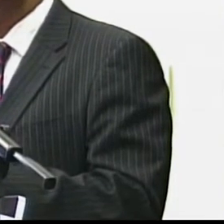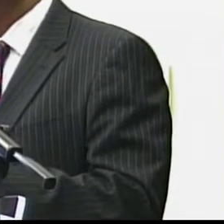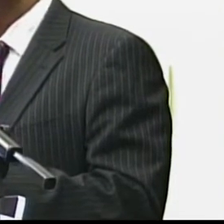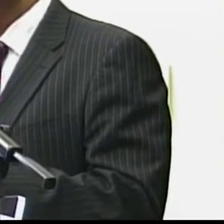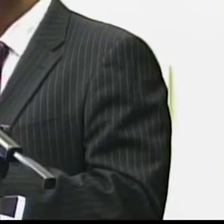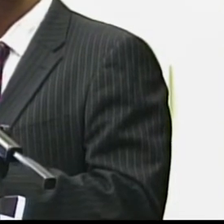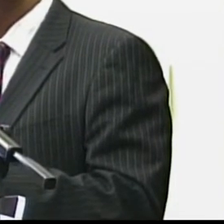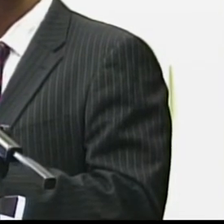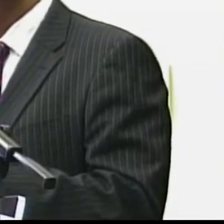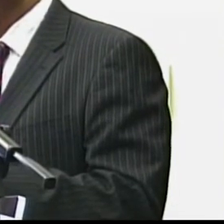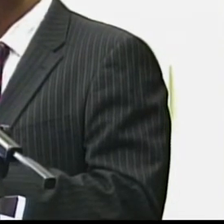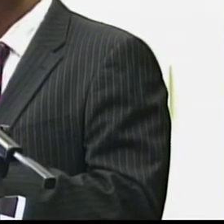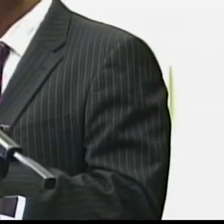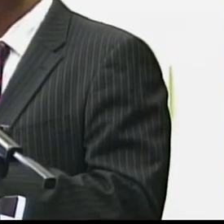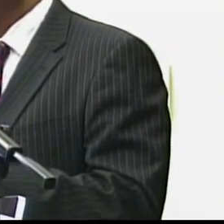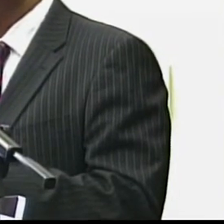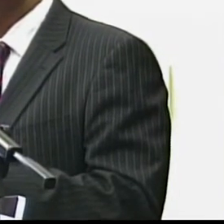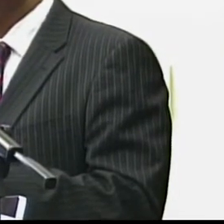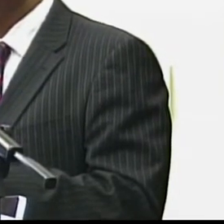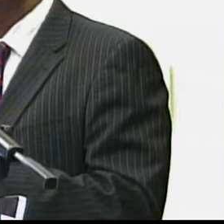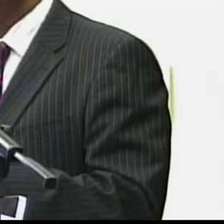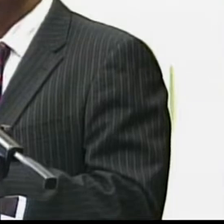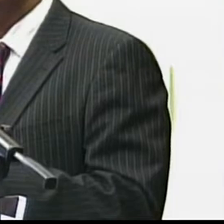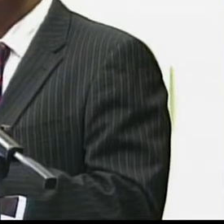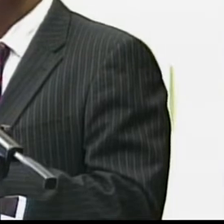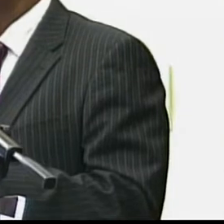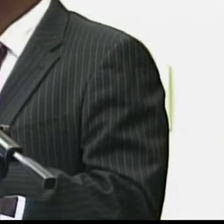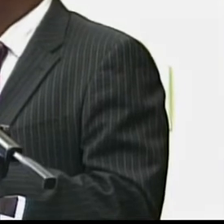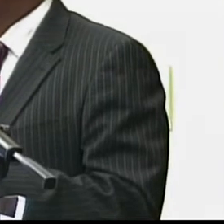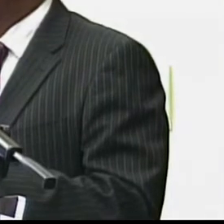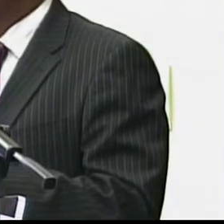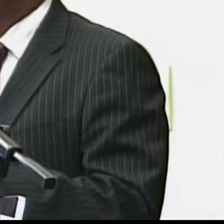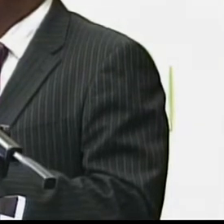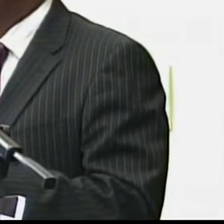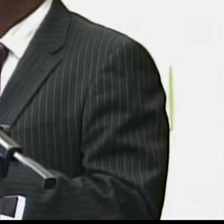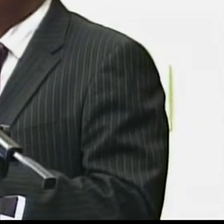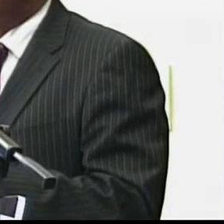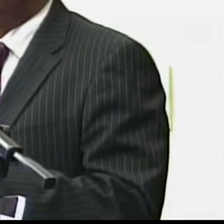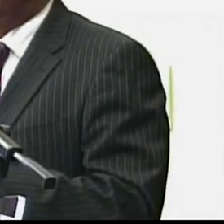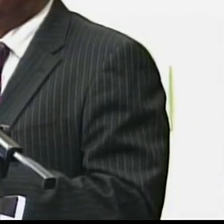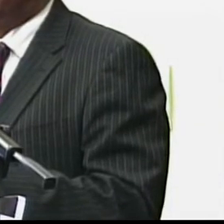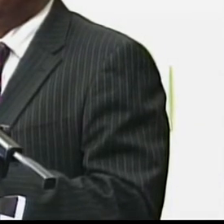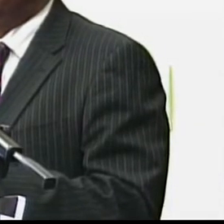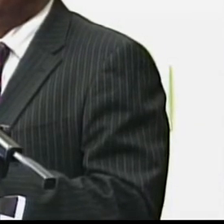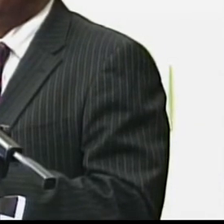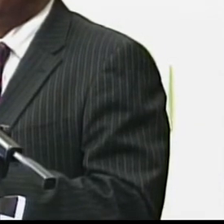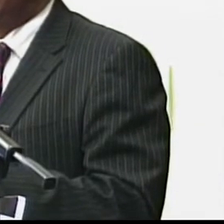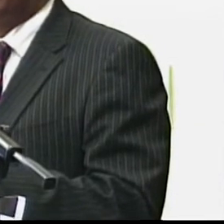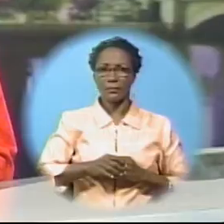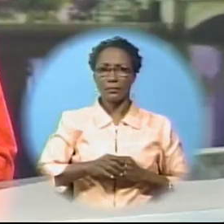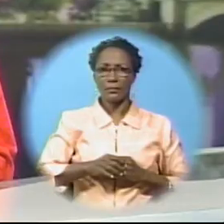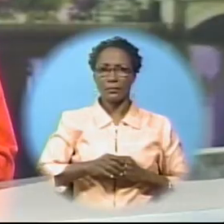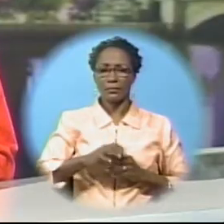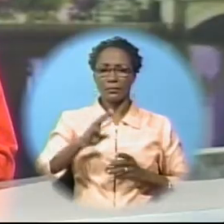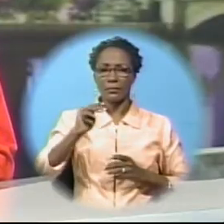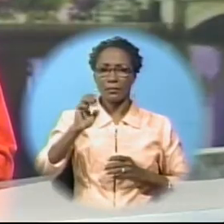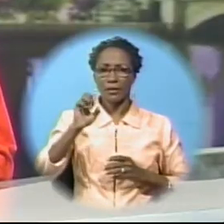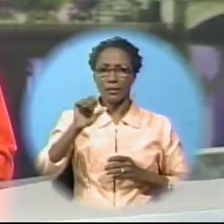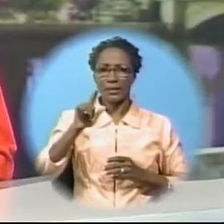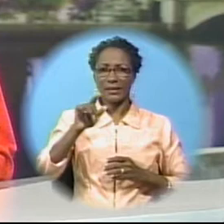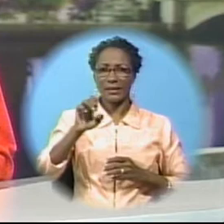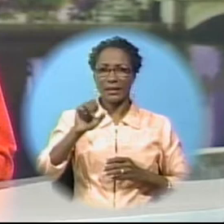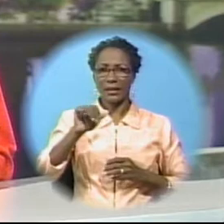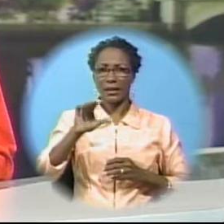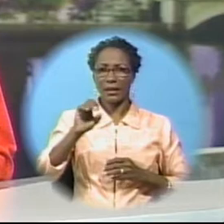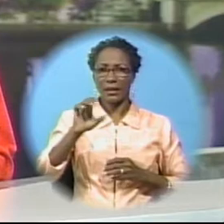more funding available for the treatment of it as addiction, those who are mere users. Mr.